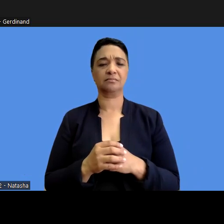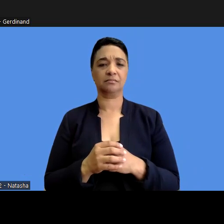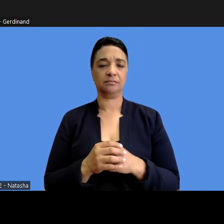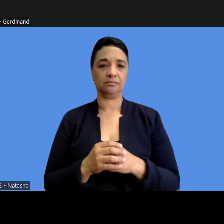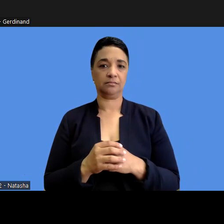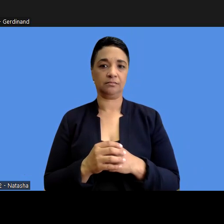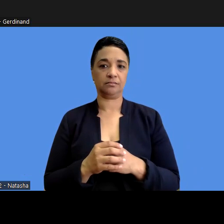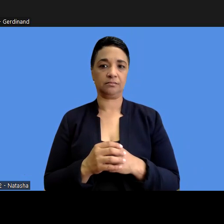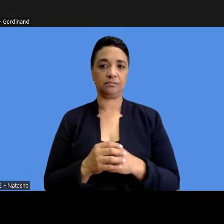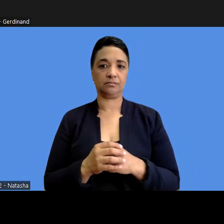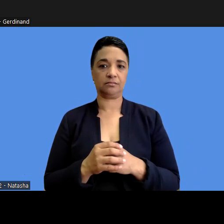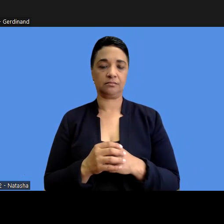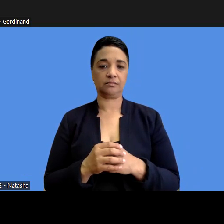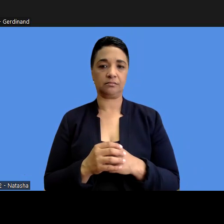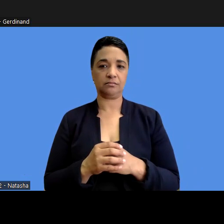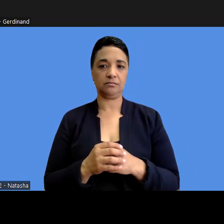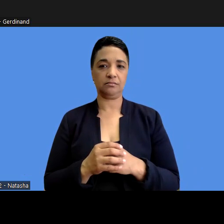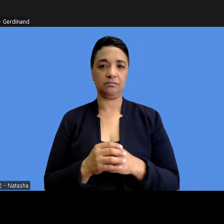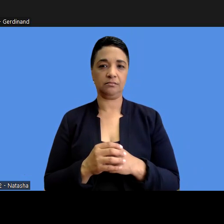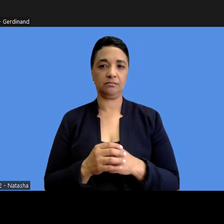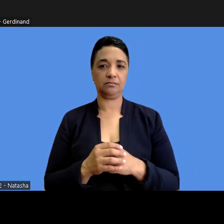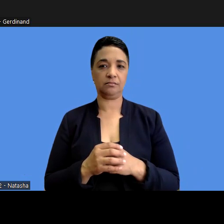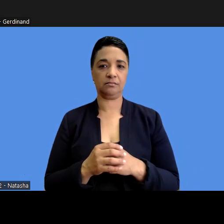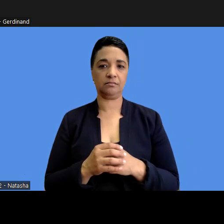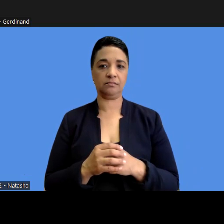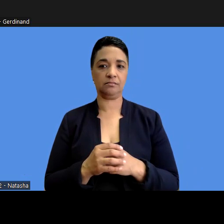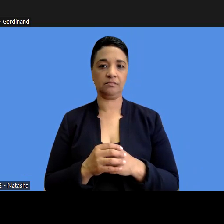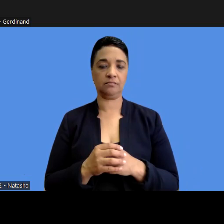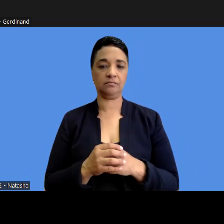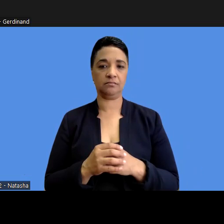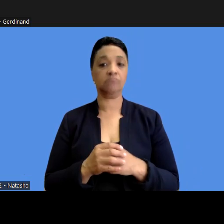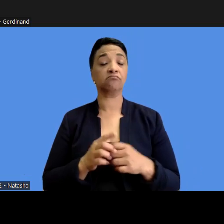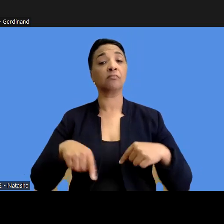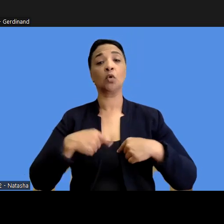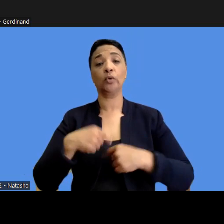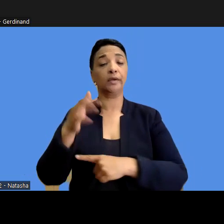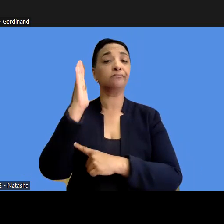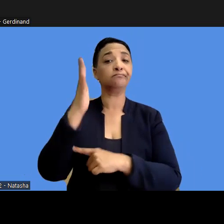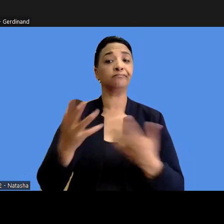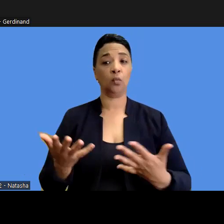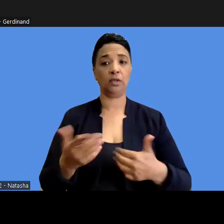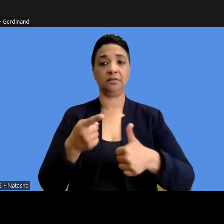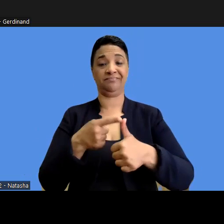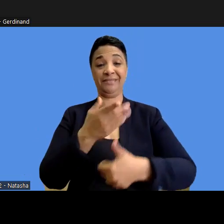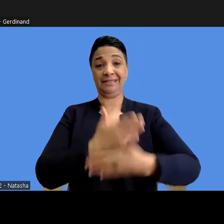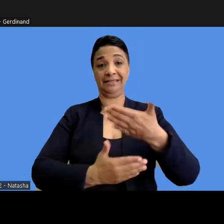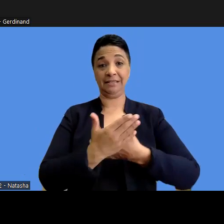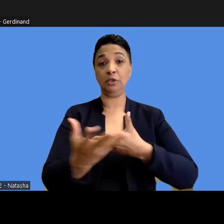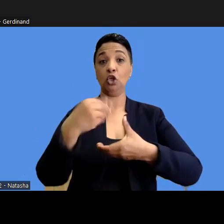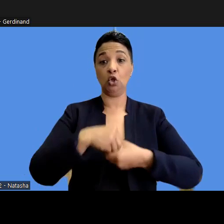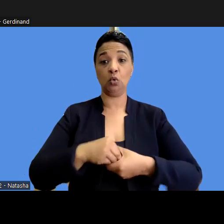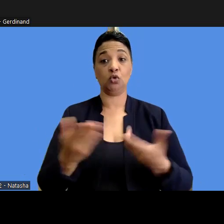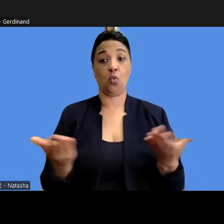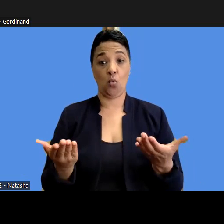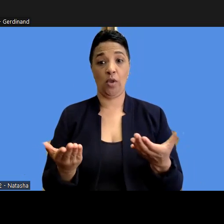about 70 organizations participating in their AP